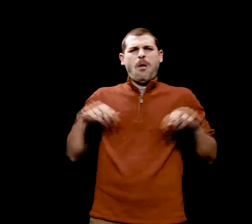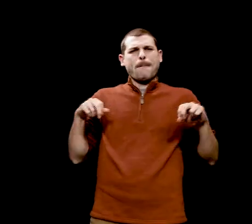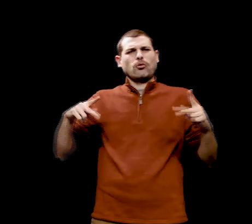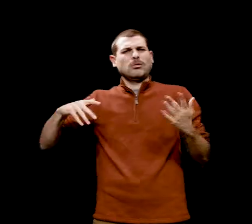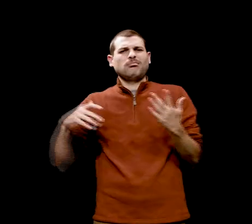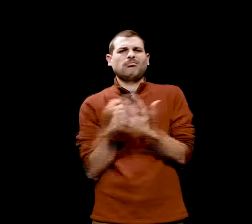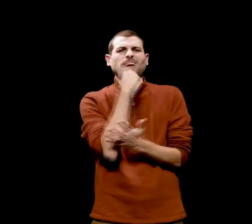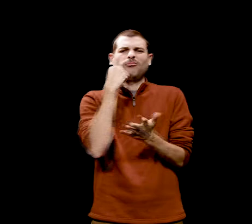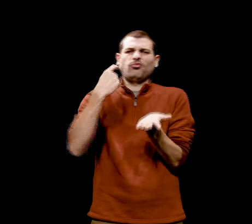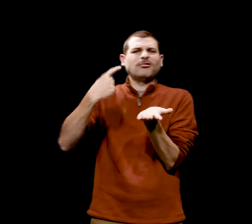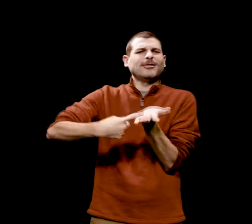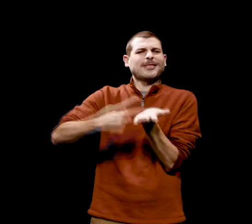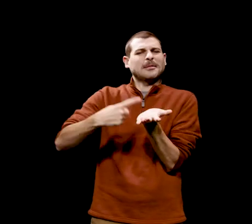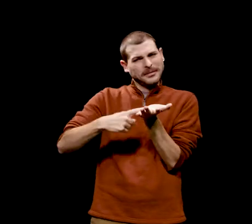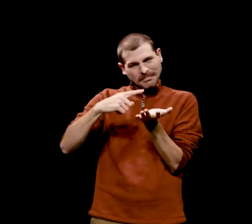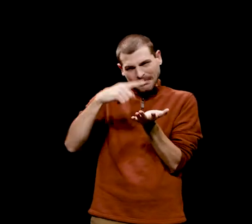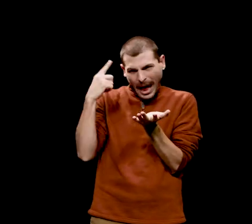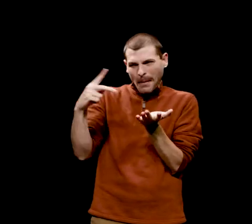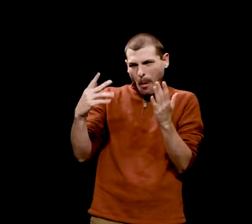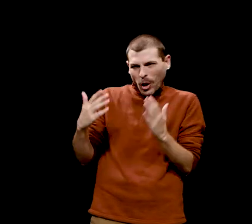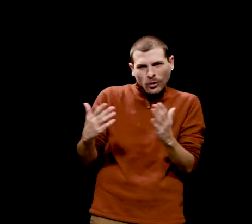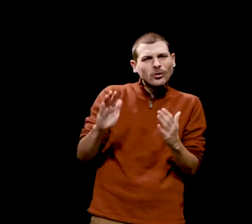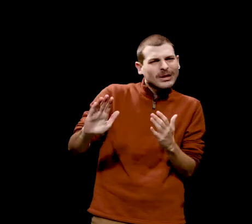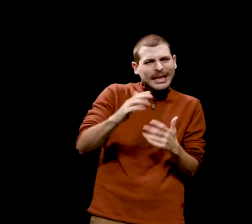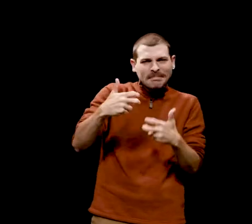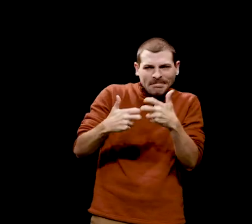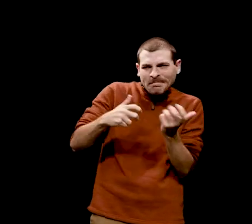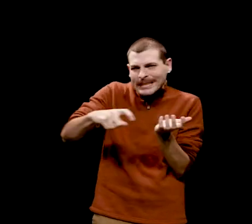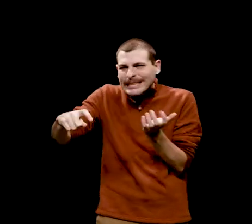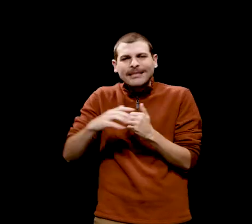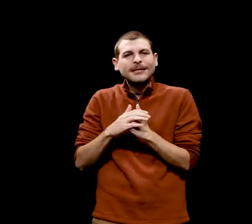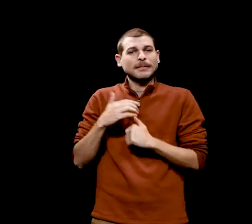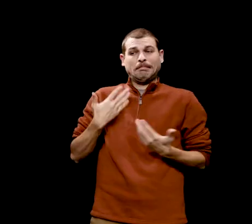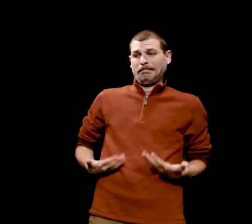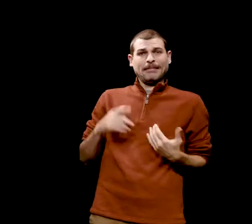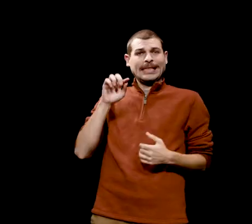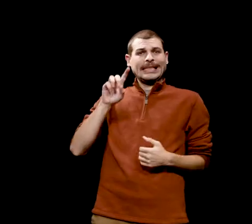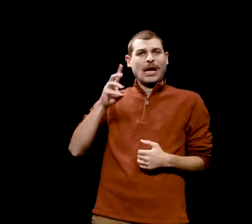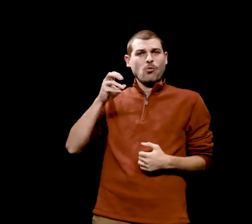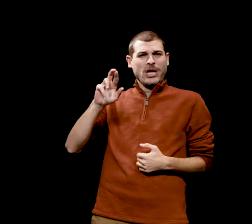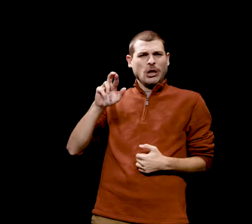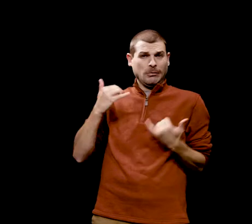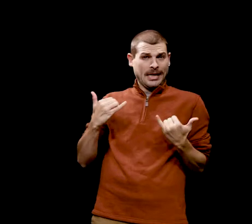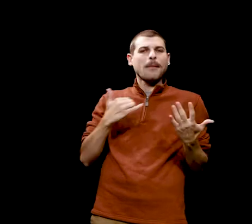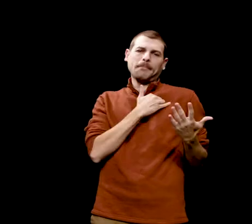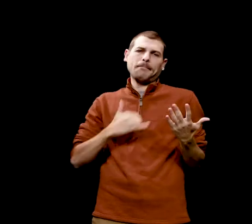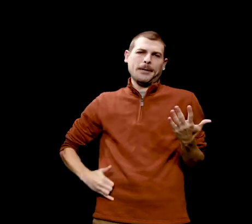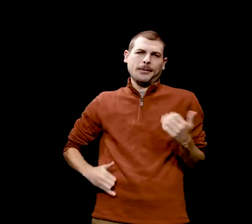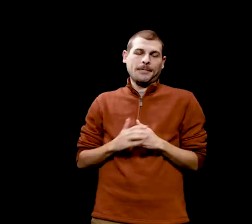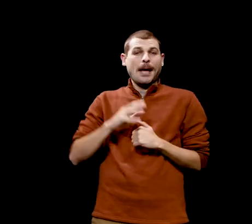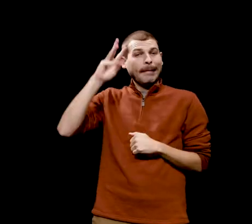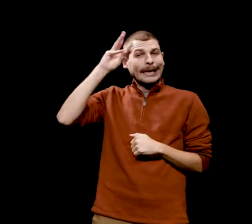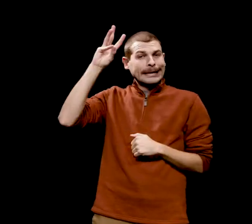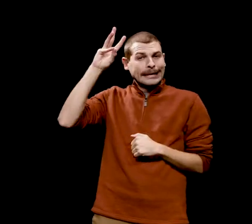issues related to Black Portlanders. So my name is Ted Wheeler. I'm the mayor. I'm 6 feet tall. I am